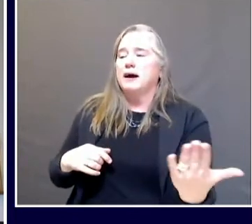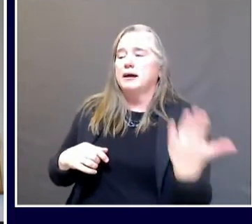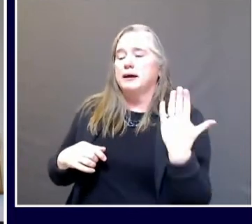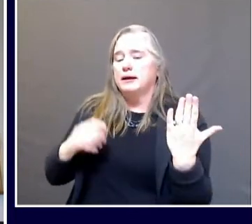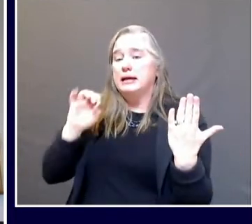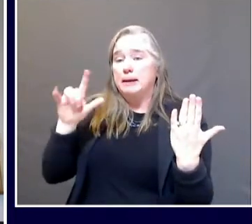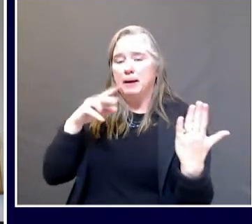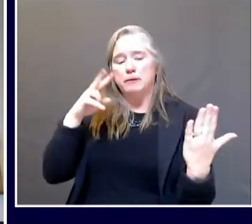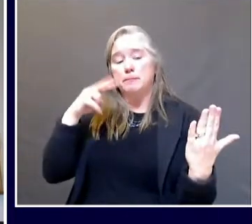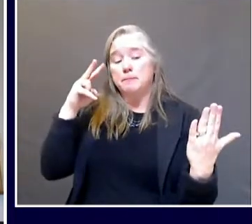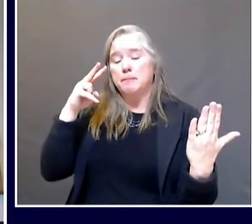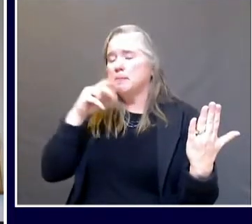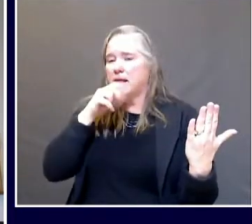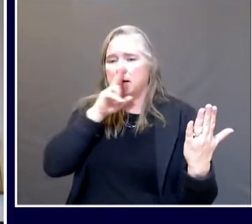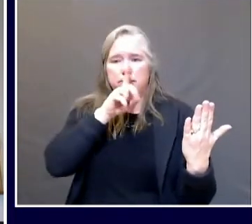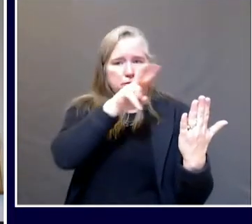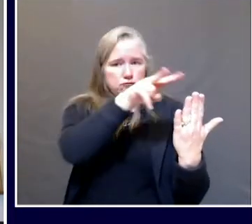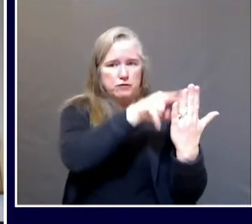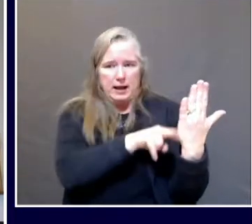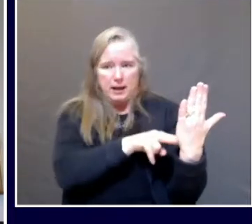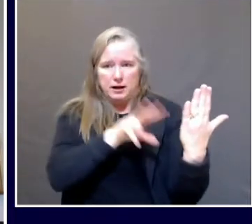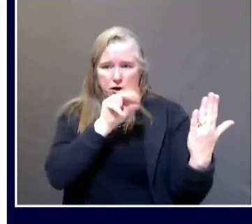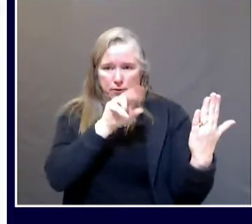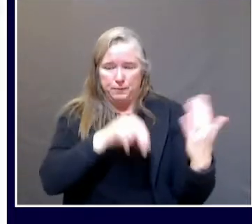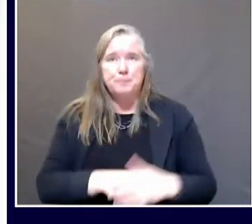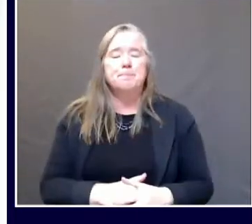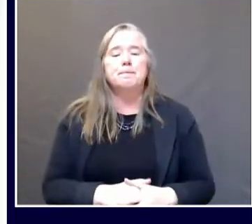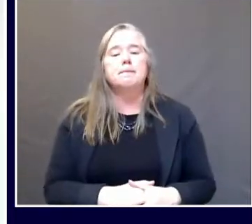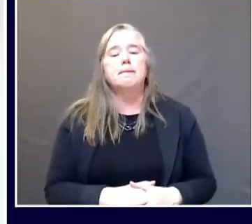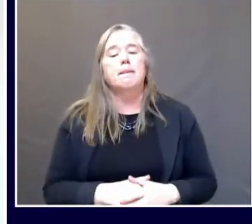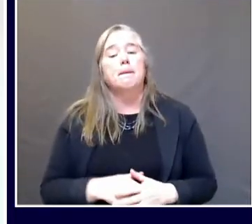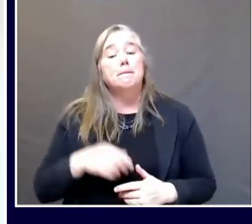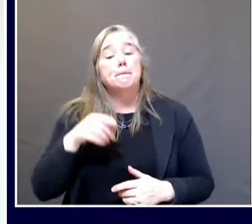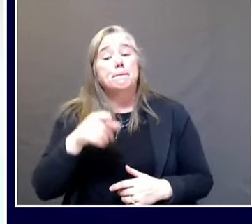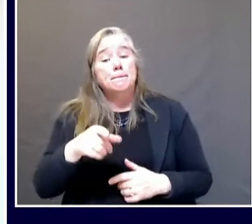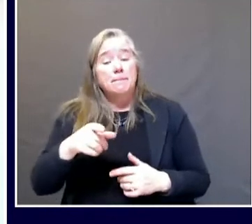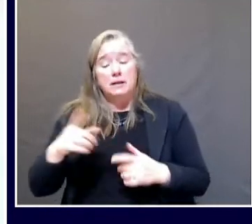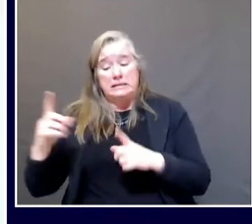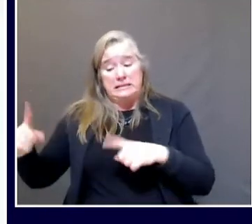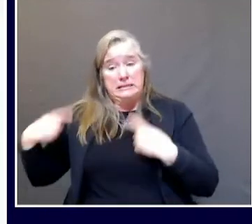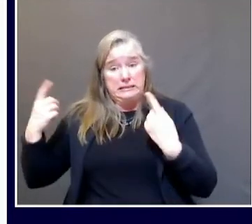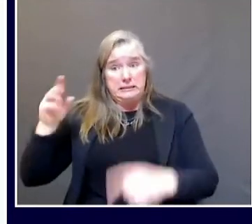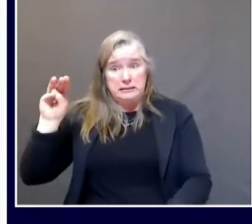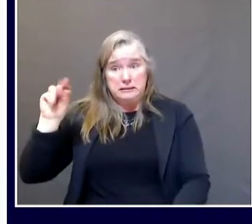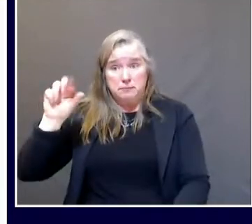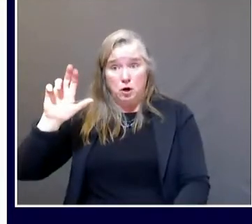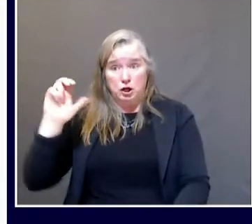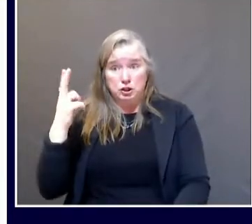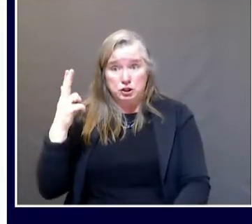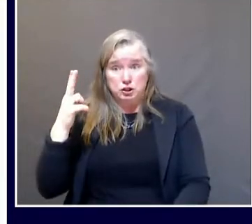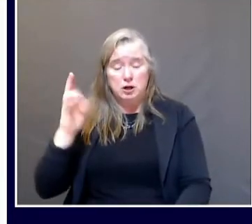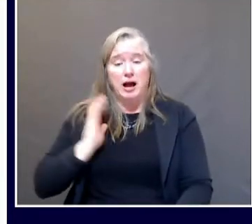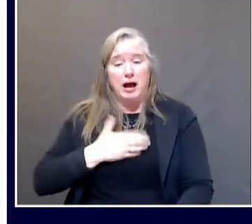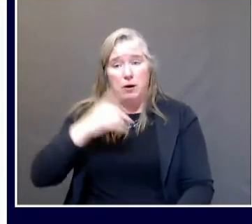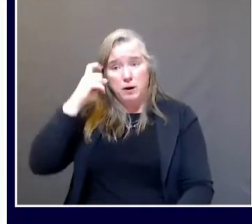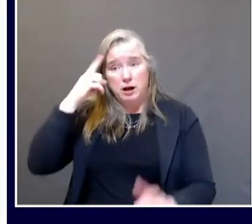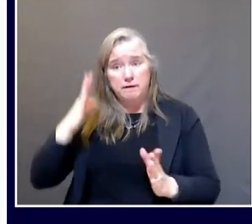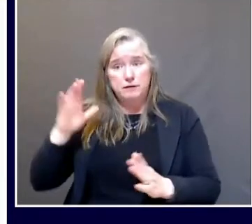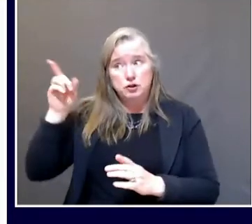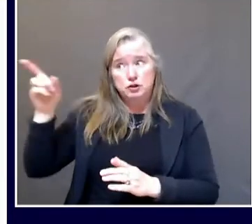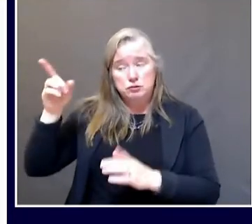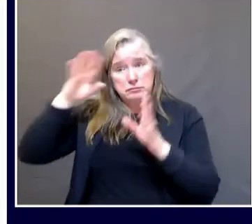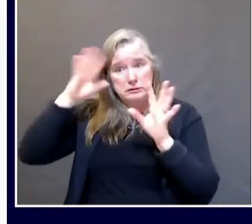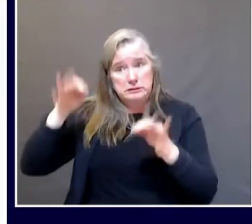No. Okay. Look, I'll just add that throughout the entirety of the pandemic, the governor's decisions have been based on science and